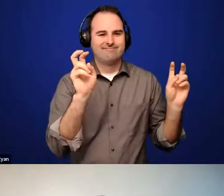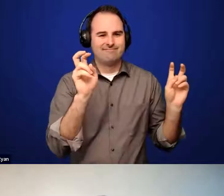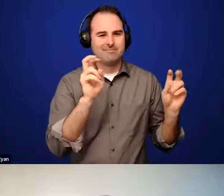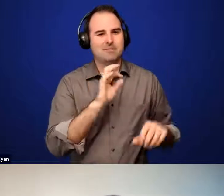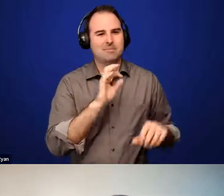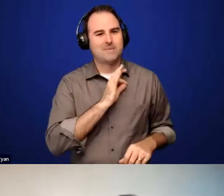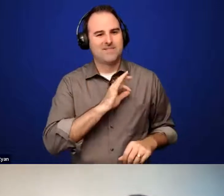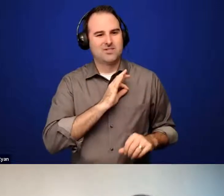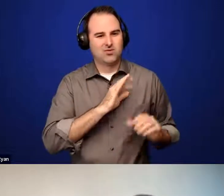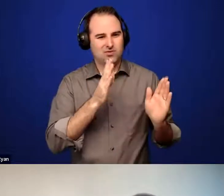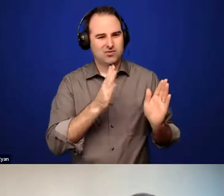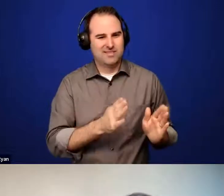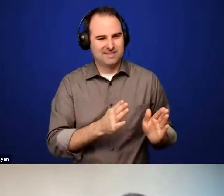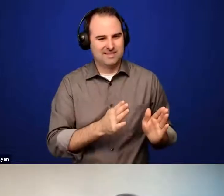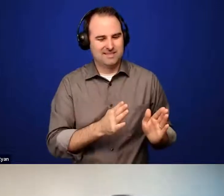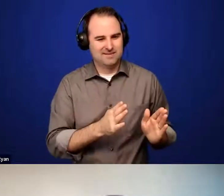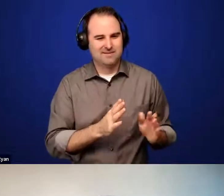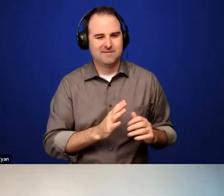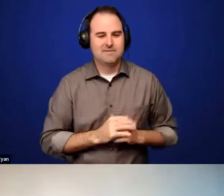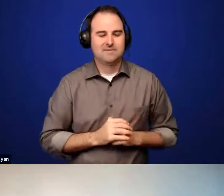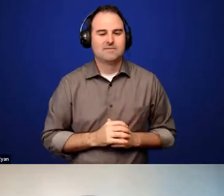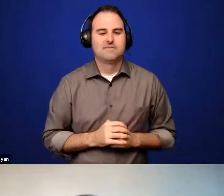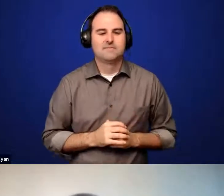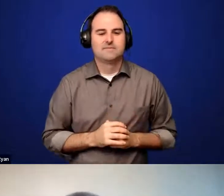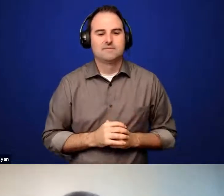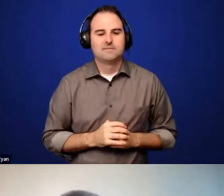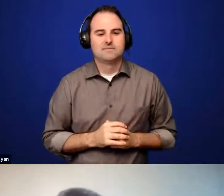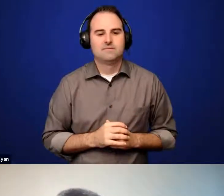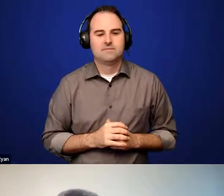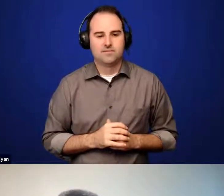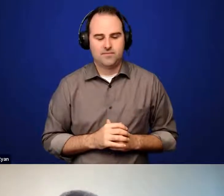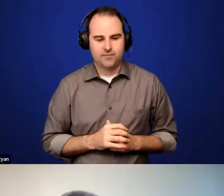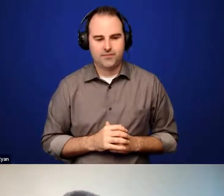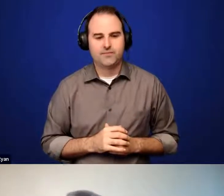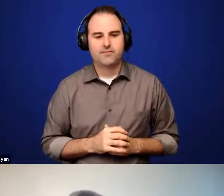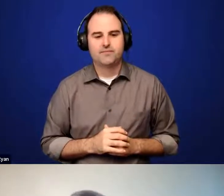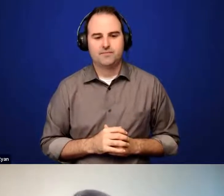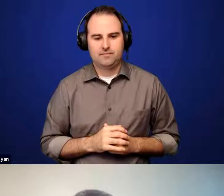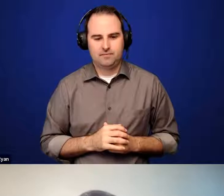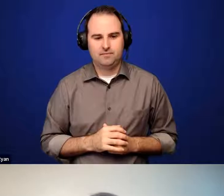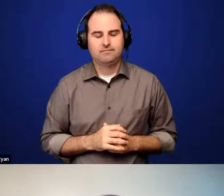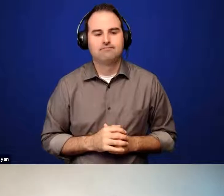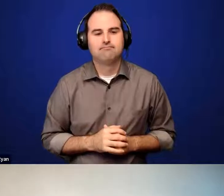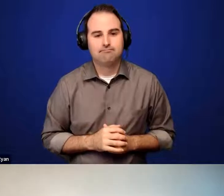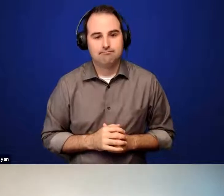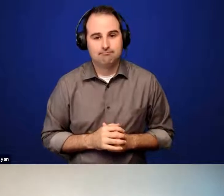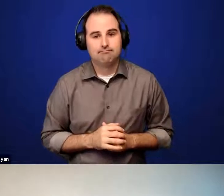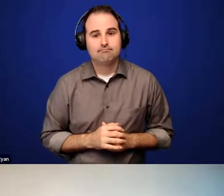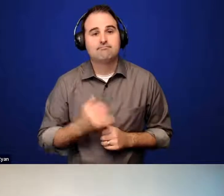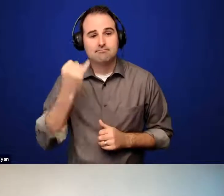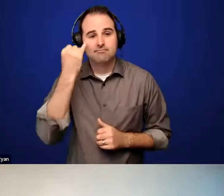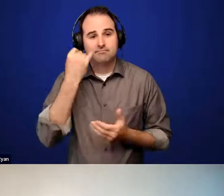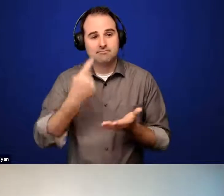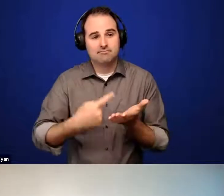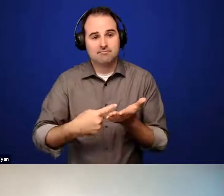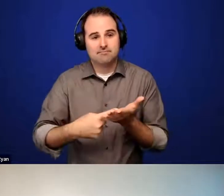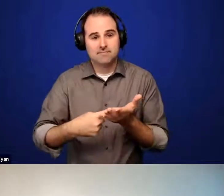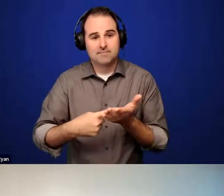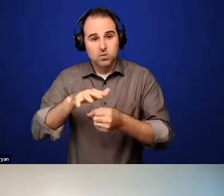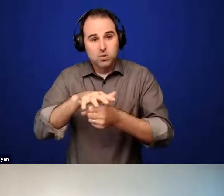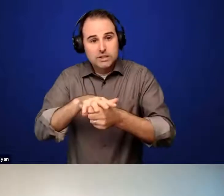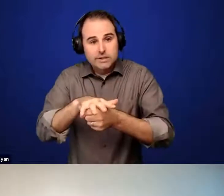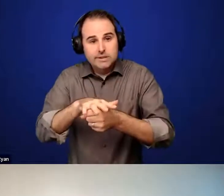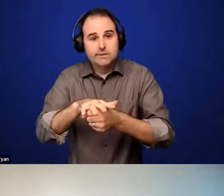of course, when we talk at a regional or at a country level, then what I was just talking